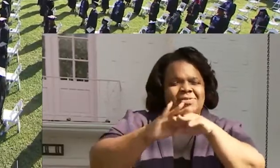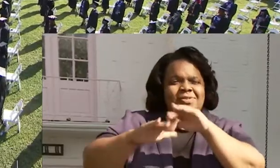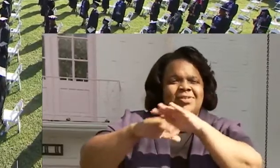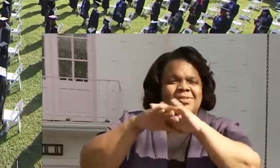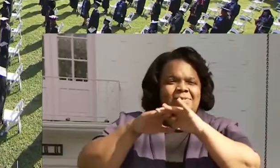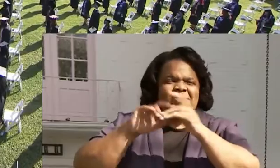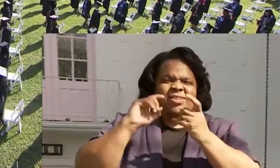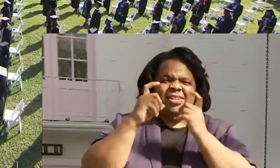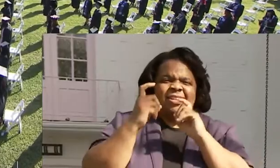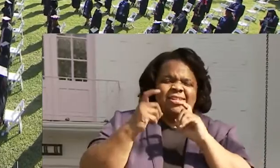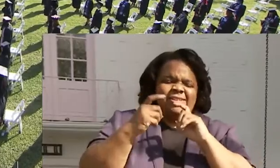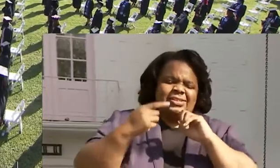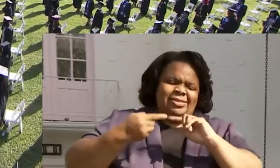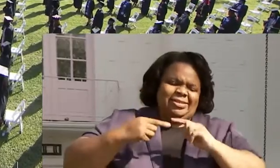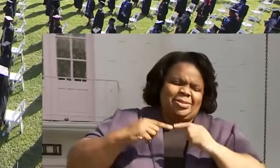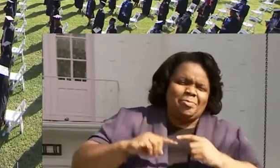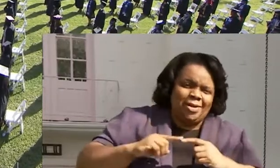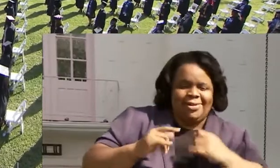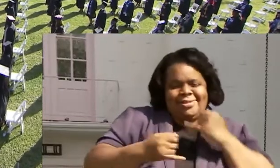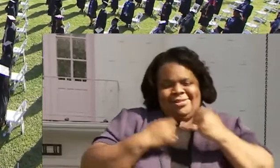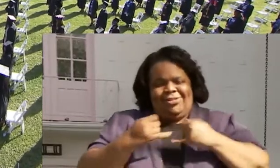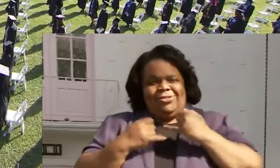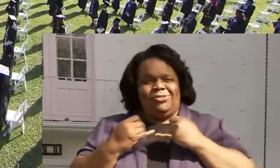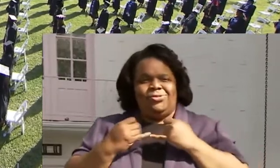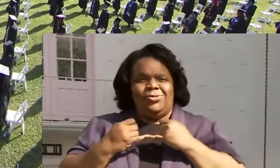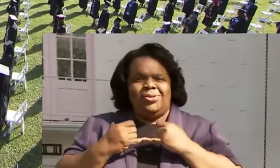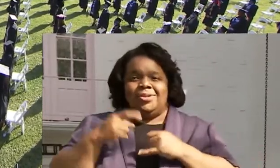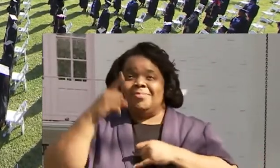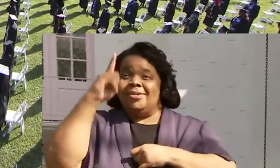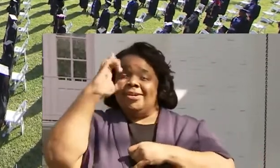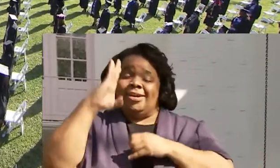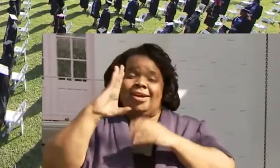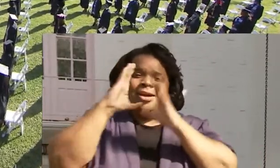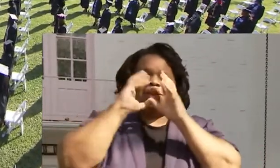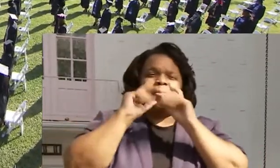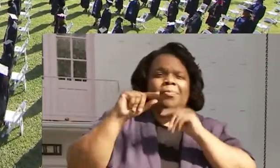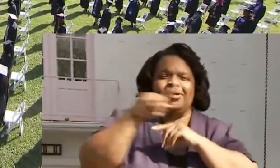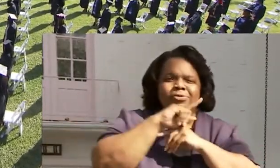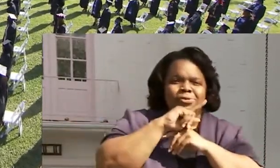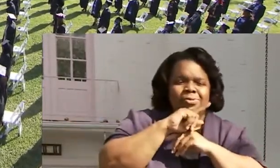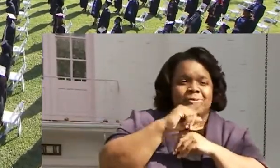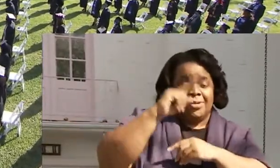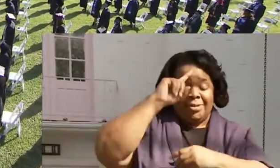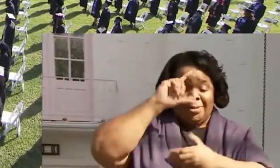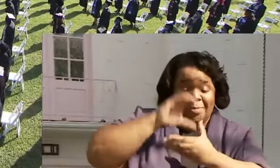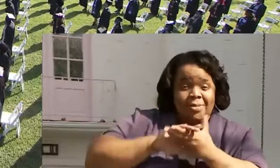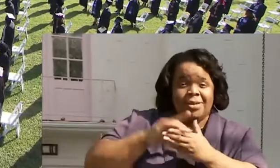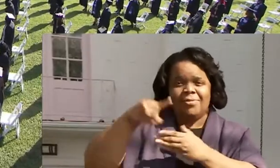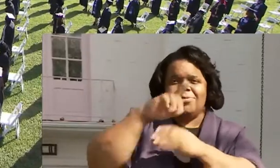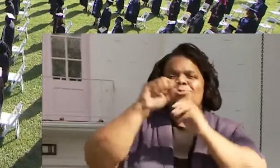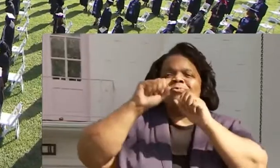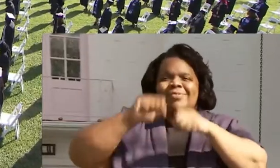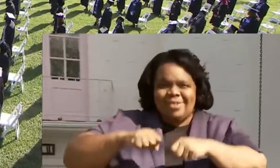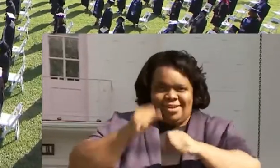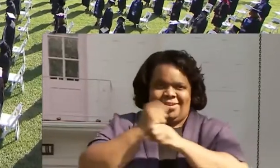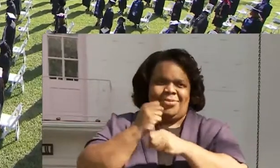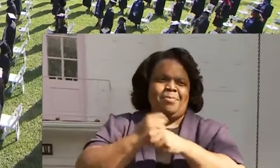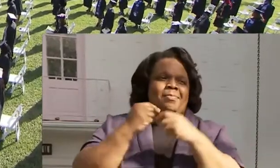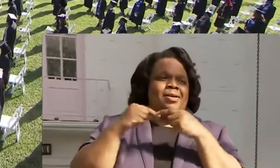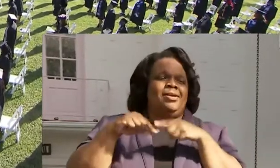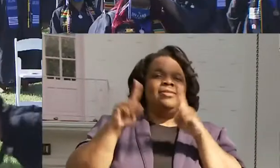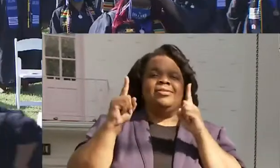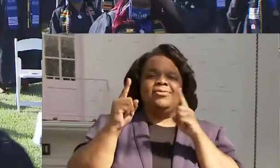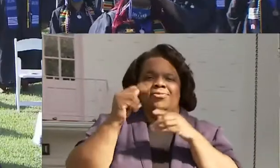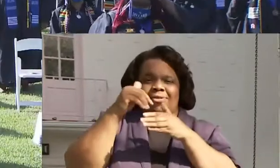into joy. May God bless you with enough foolishness to believe that you can make a difference in this world so that you can